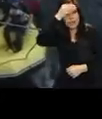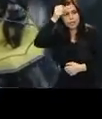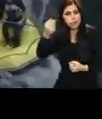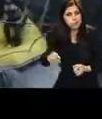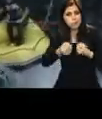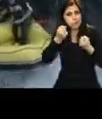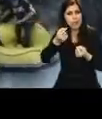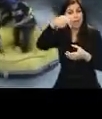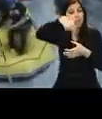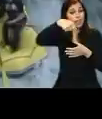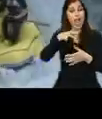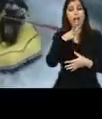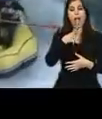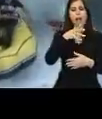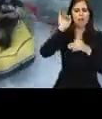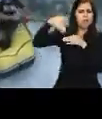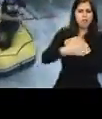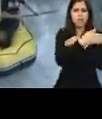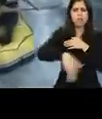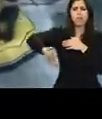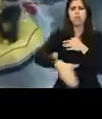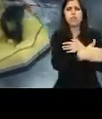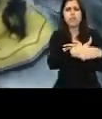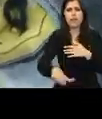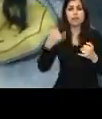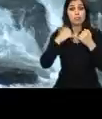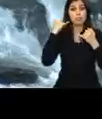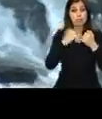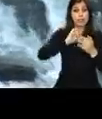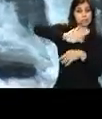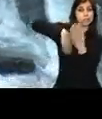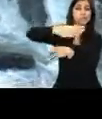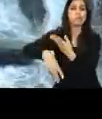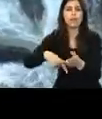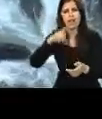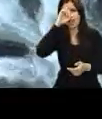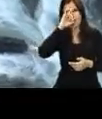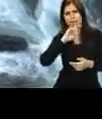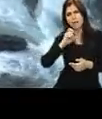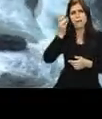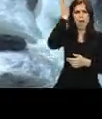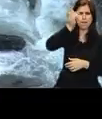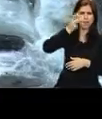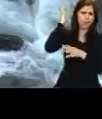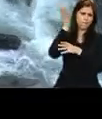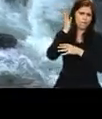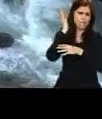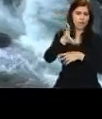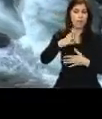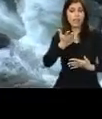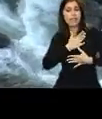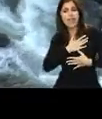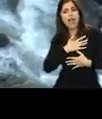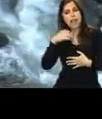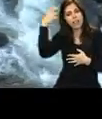water, rafting descents defying the currents, reminiscent of adventure films, bringing you moments you will want to repeat.